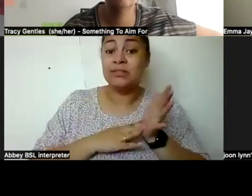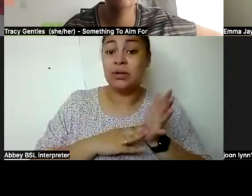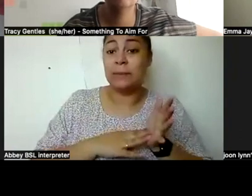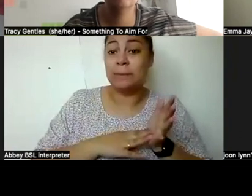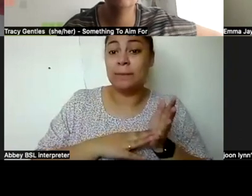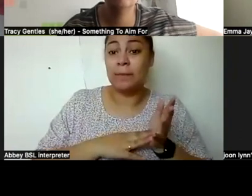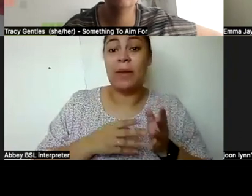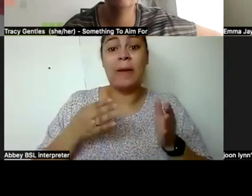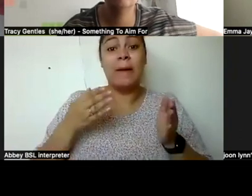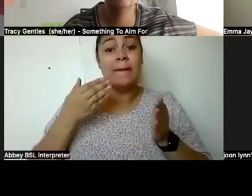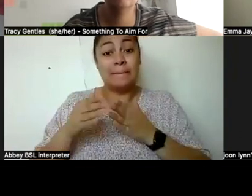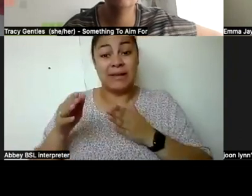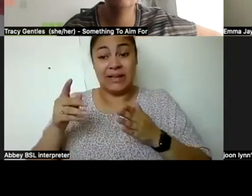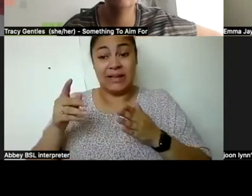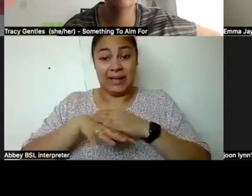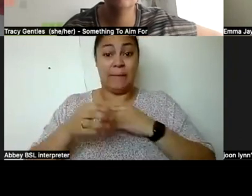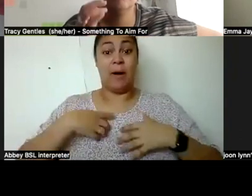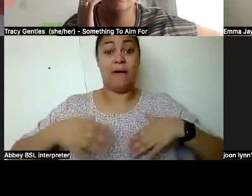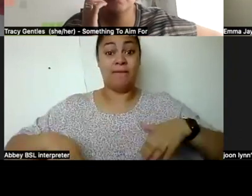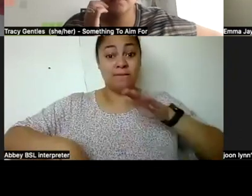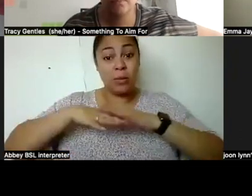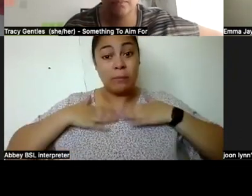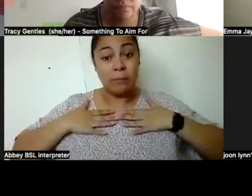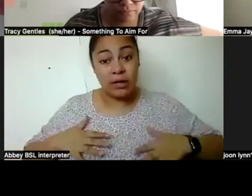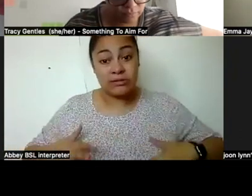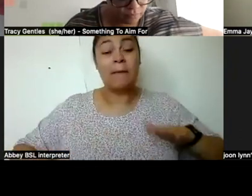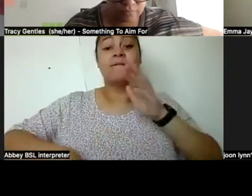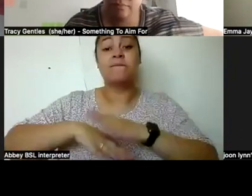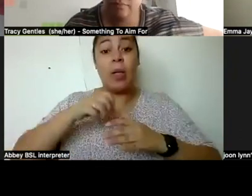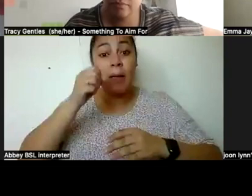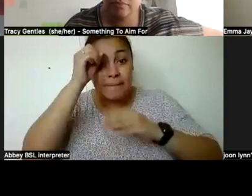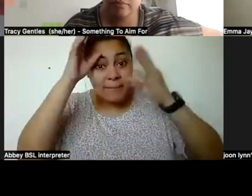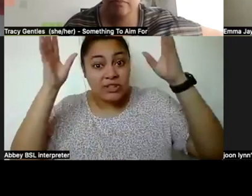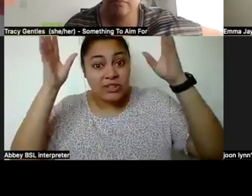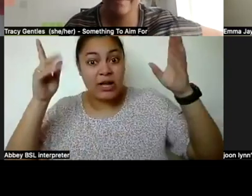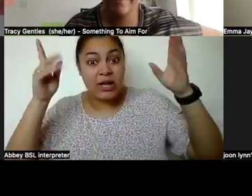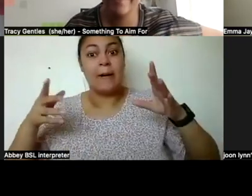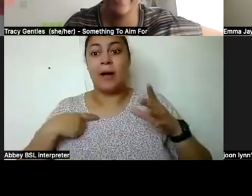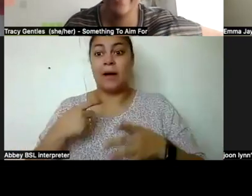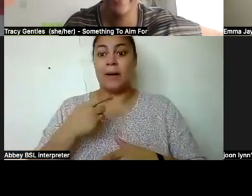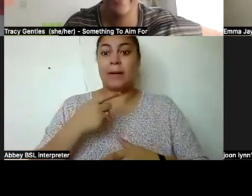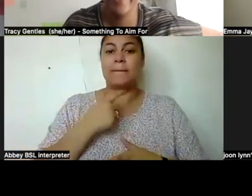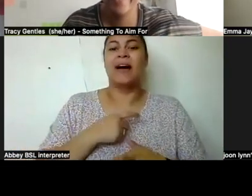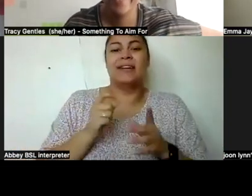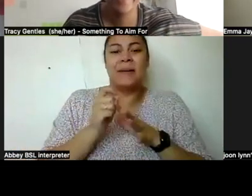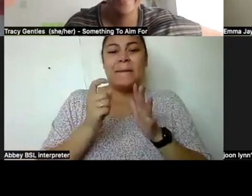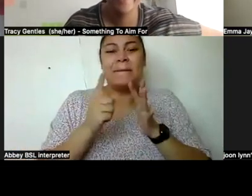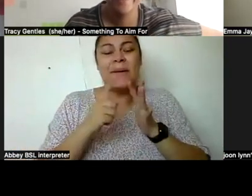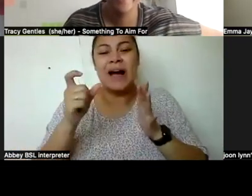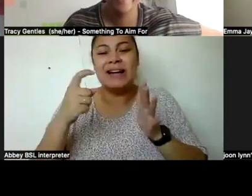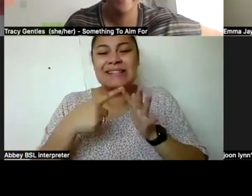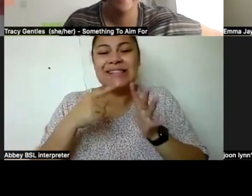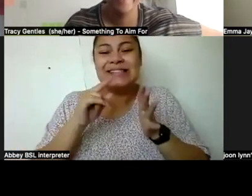being in my full body, in my full imagination, in my Pisces depth of spiritual knowledge and